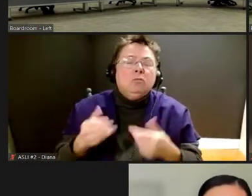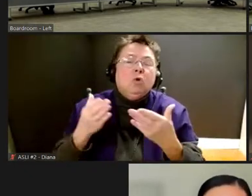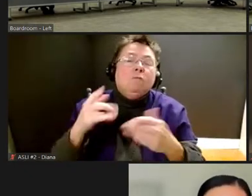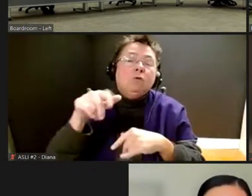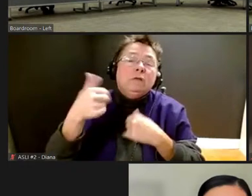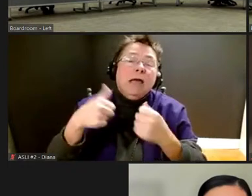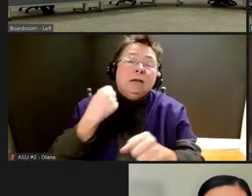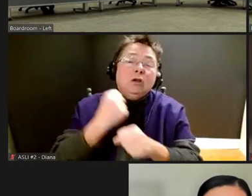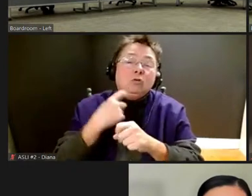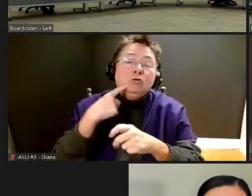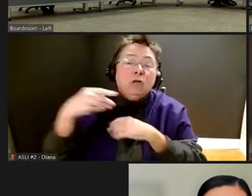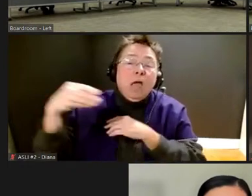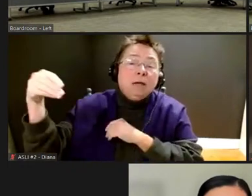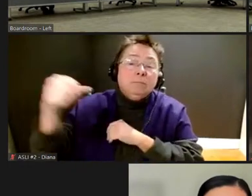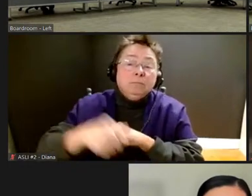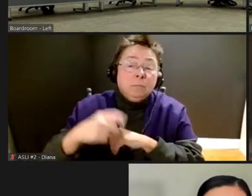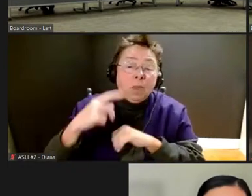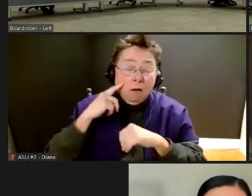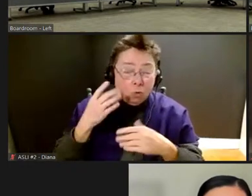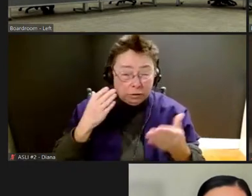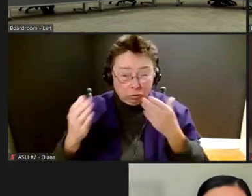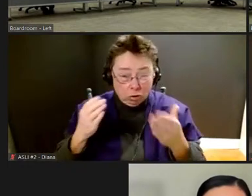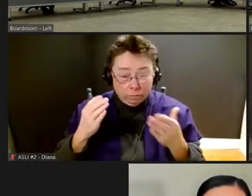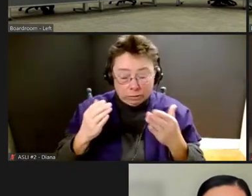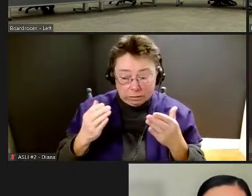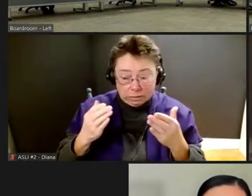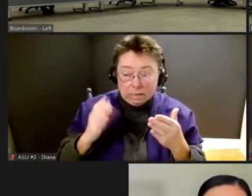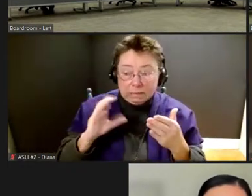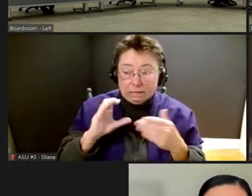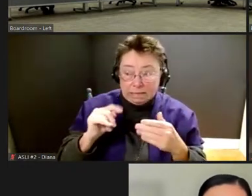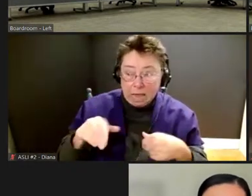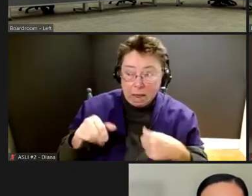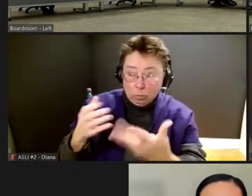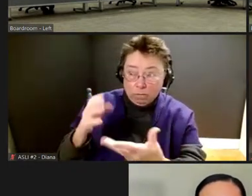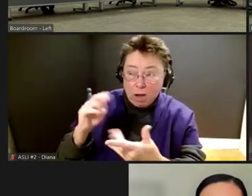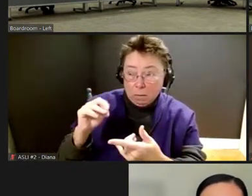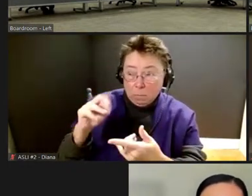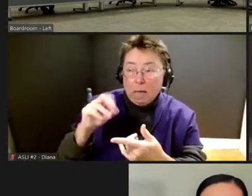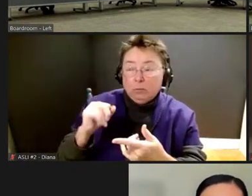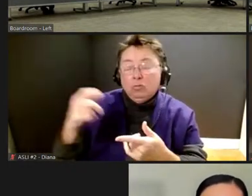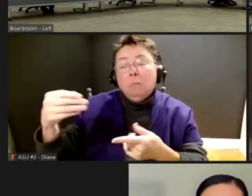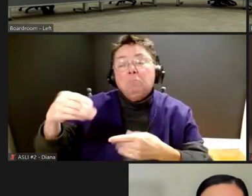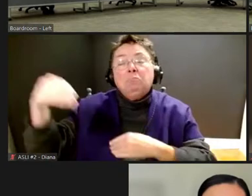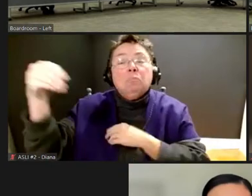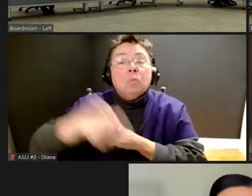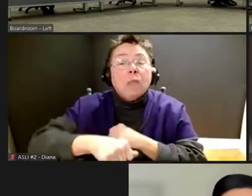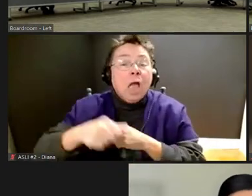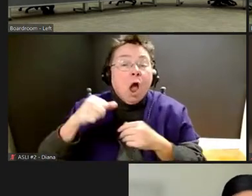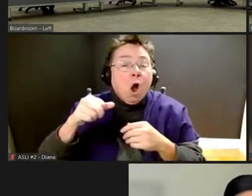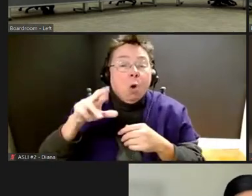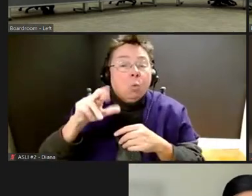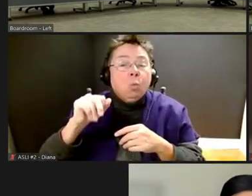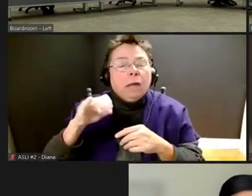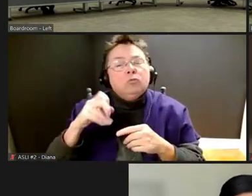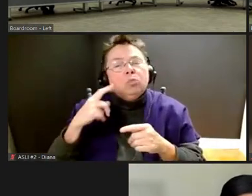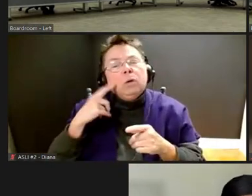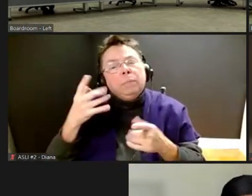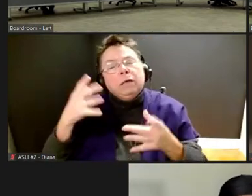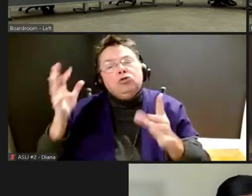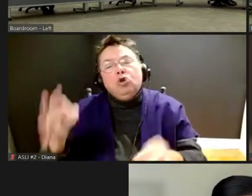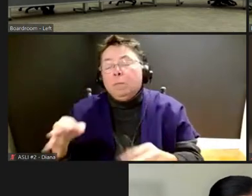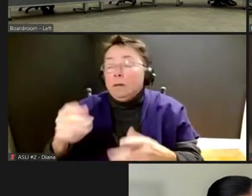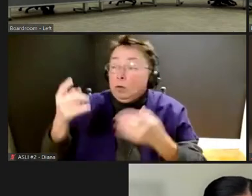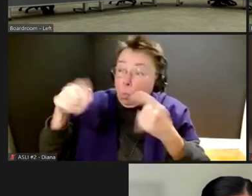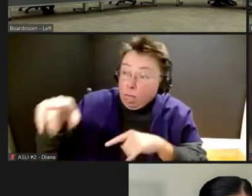the reimbursement rates for the service that CTA would provide to METRA will be determined for any proposed service at the time of the